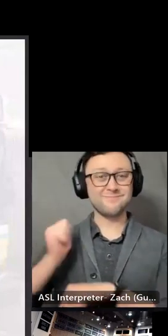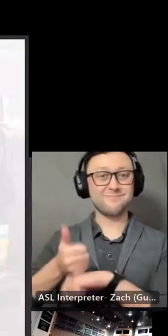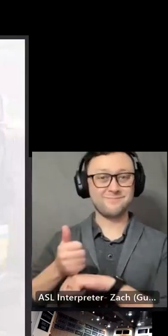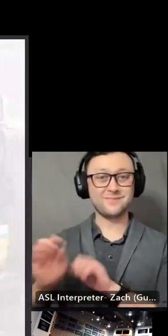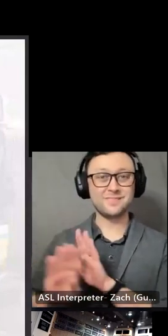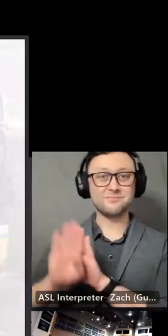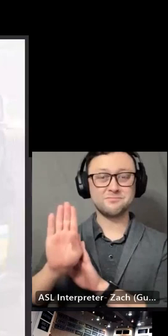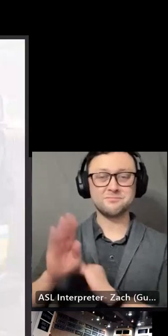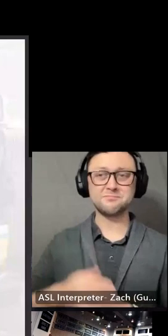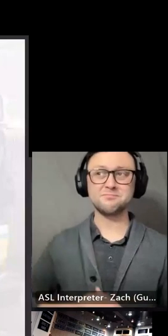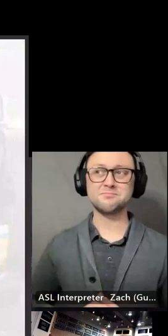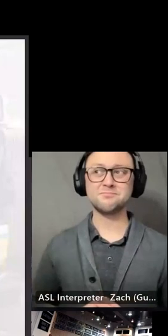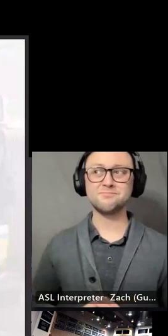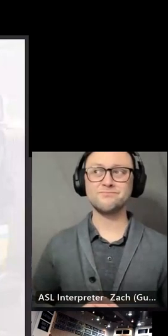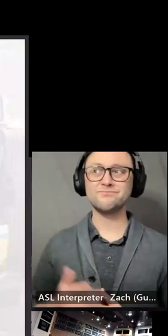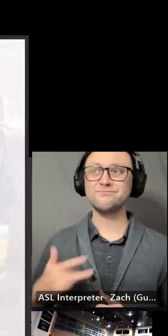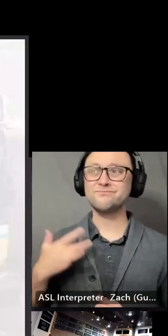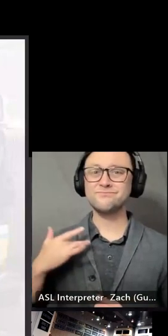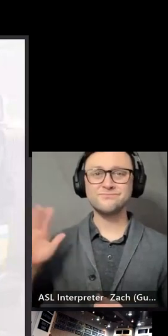and void and